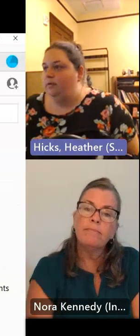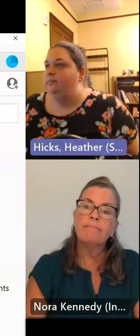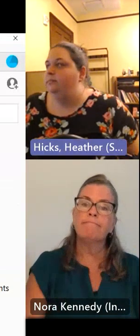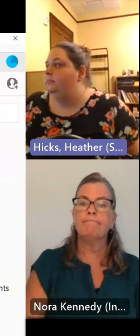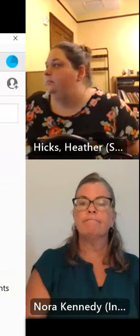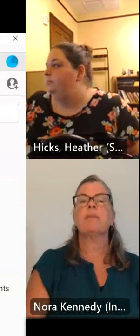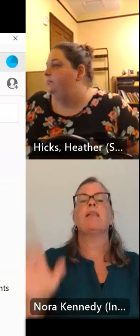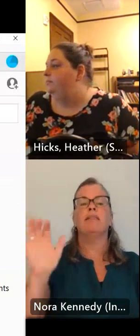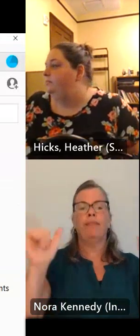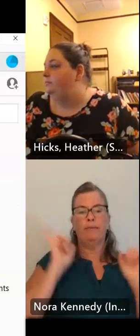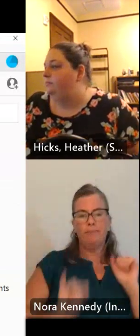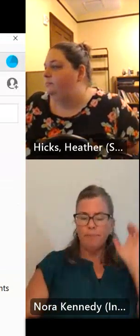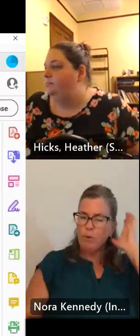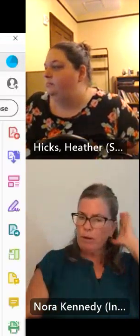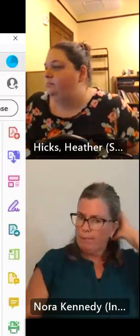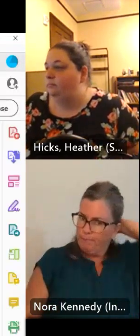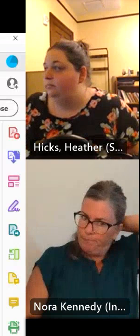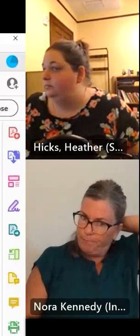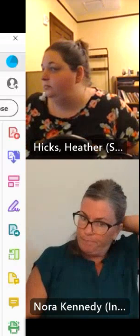There you go.